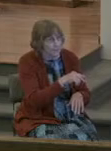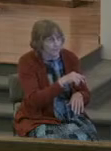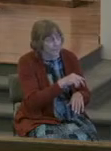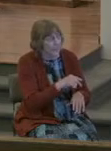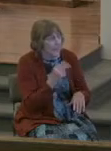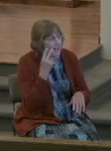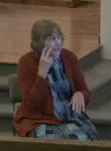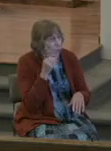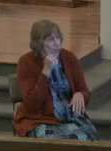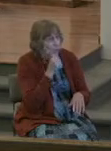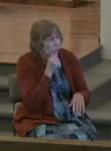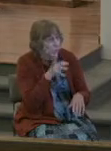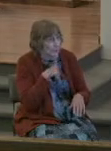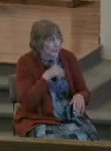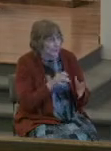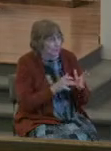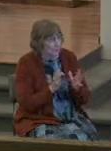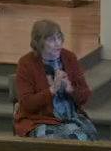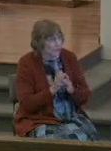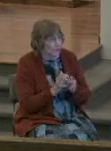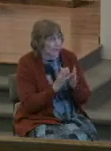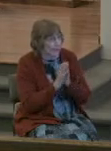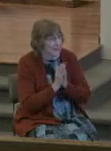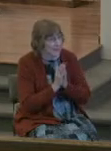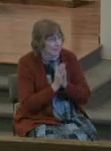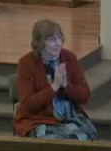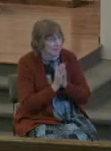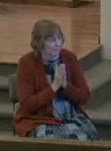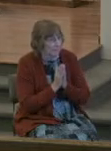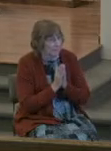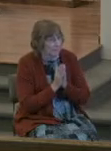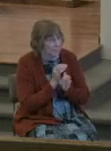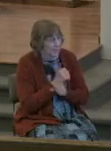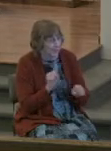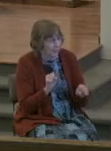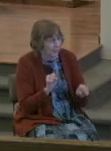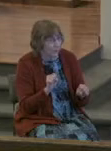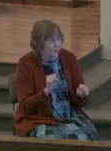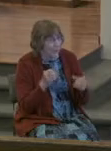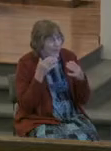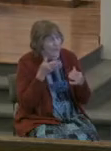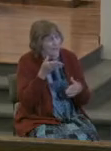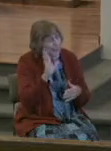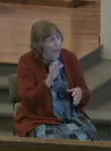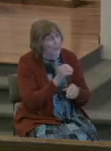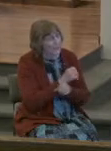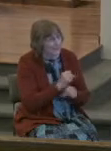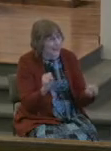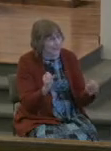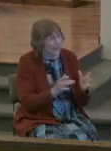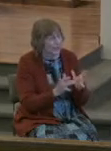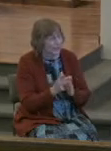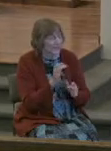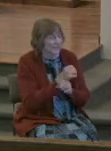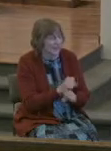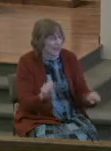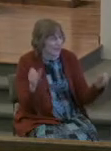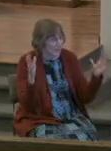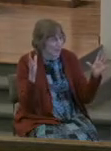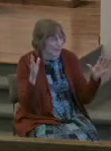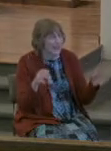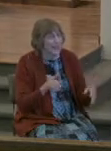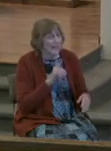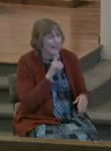service and prayed and asked Jesus to save her. And I thank God that he saves. Jesus saves. And he